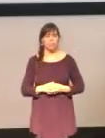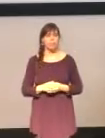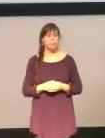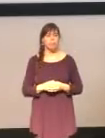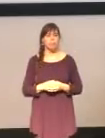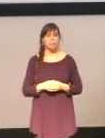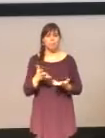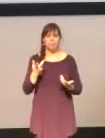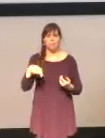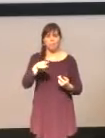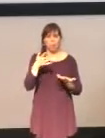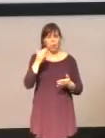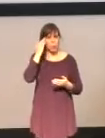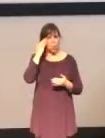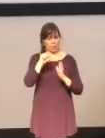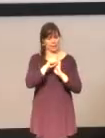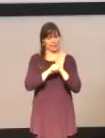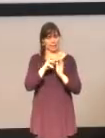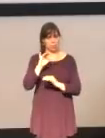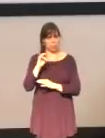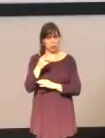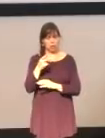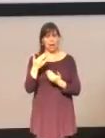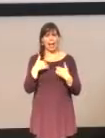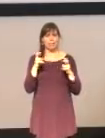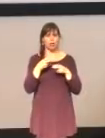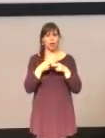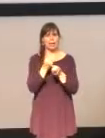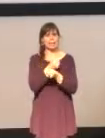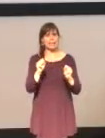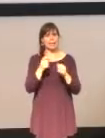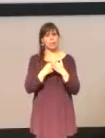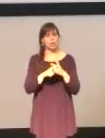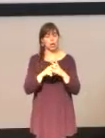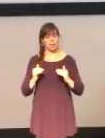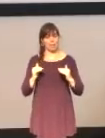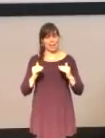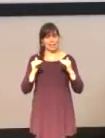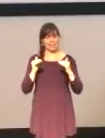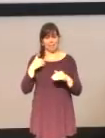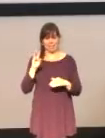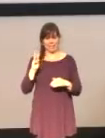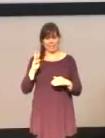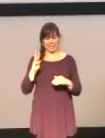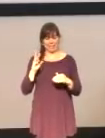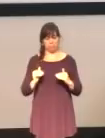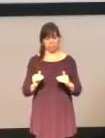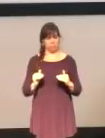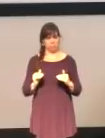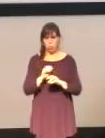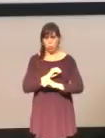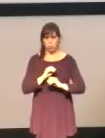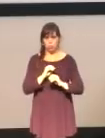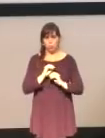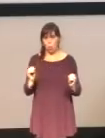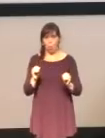You all probably know that the state of Michigan has a safe start phases. There are 6 of them, going from uncontrolled